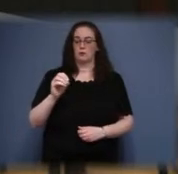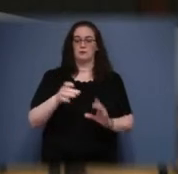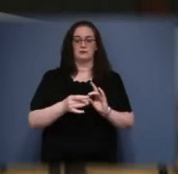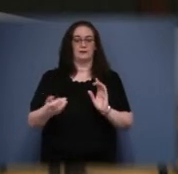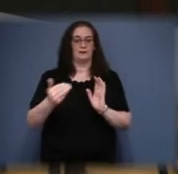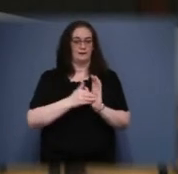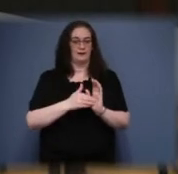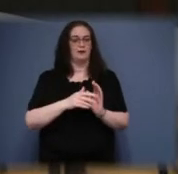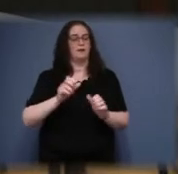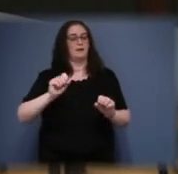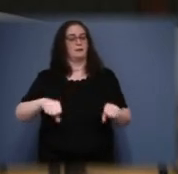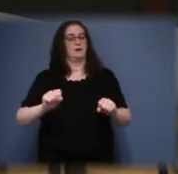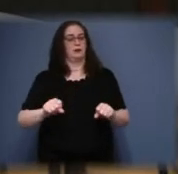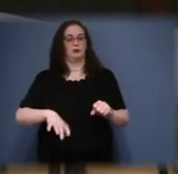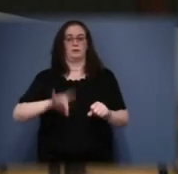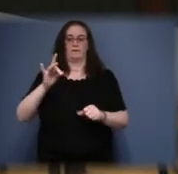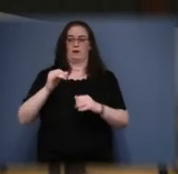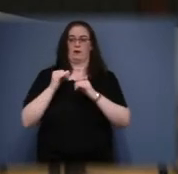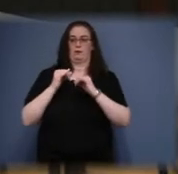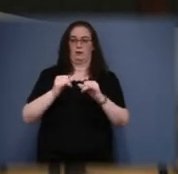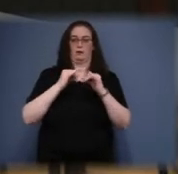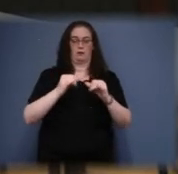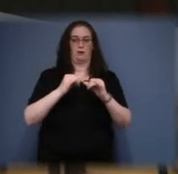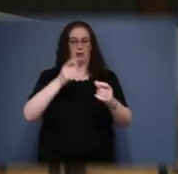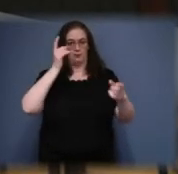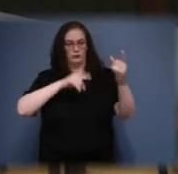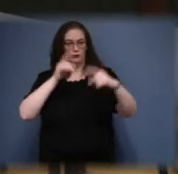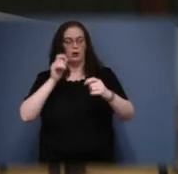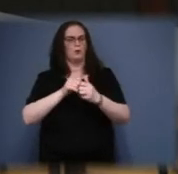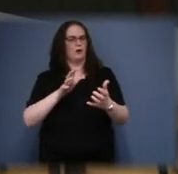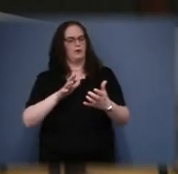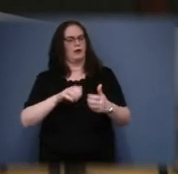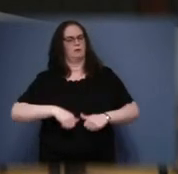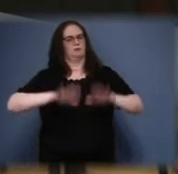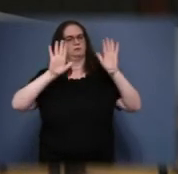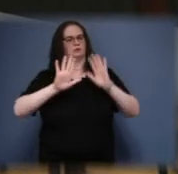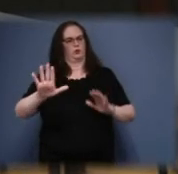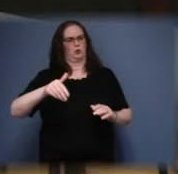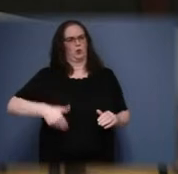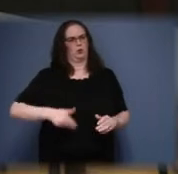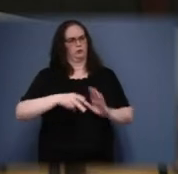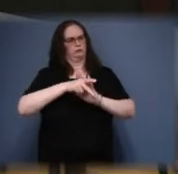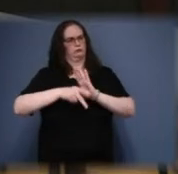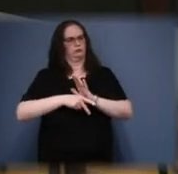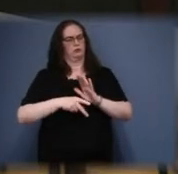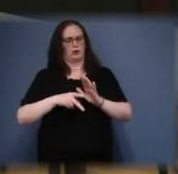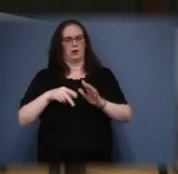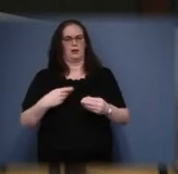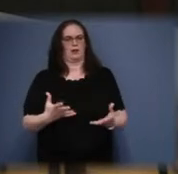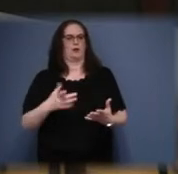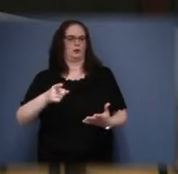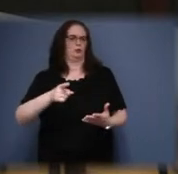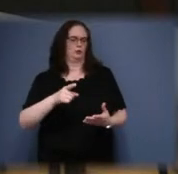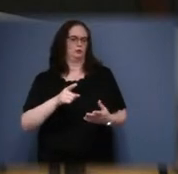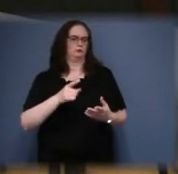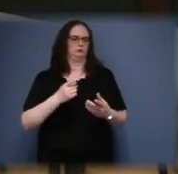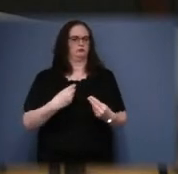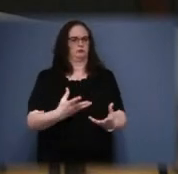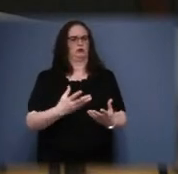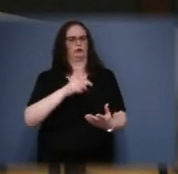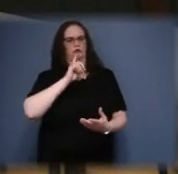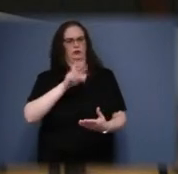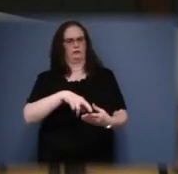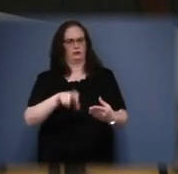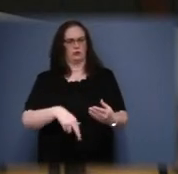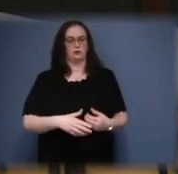the ability to find common ground without compromising my core principles allowed me to deliver real results. So